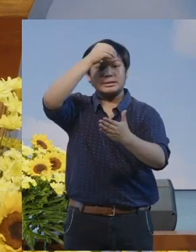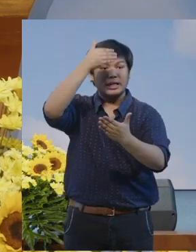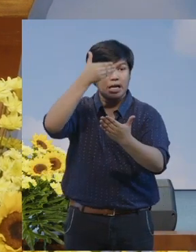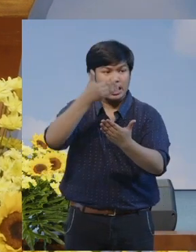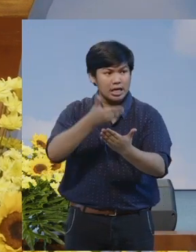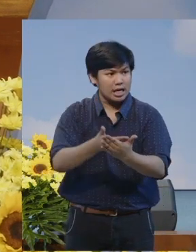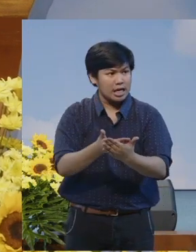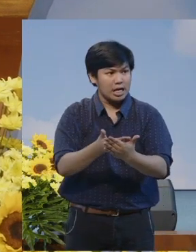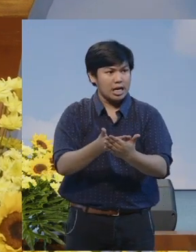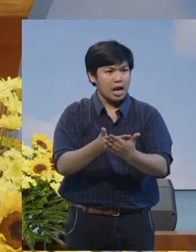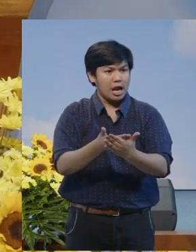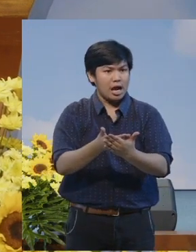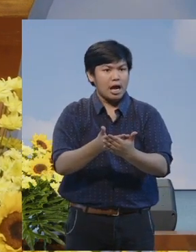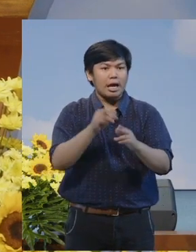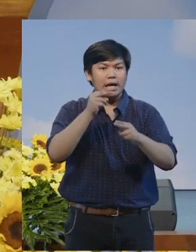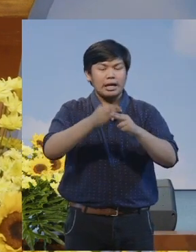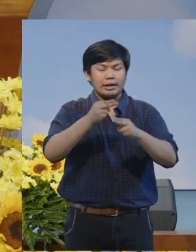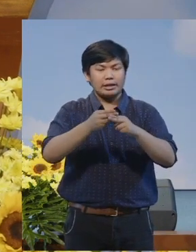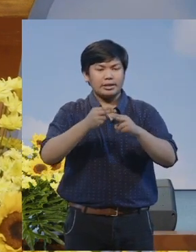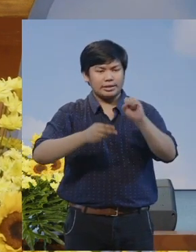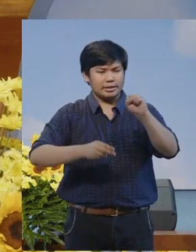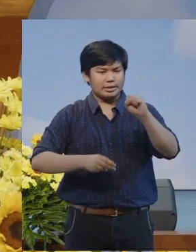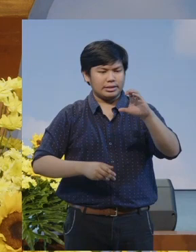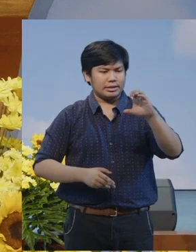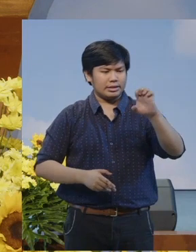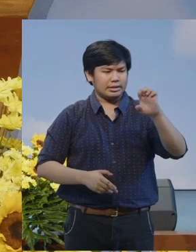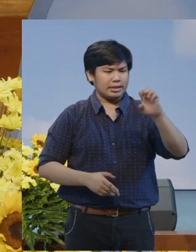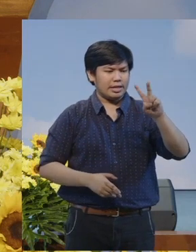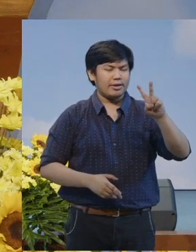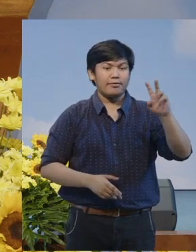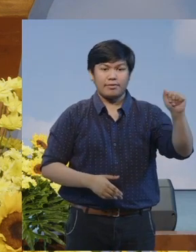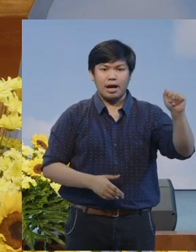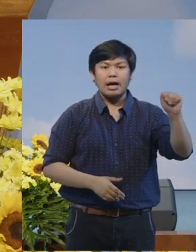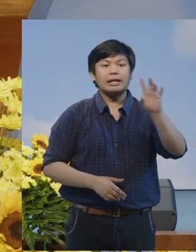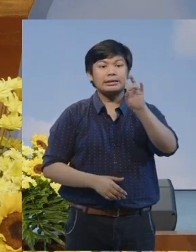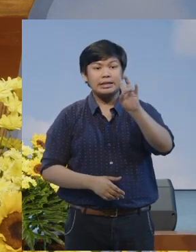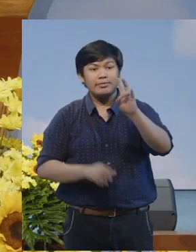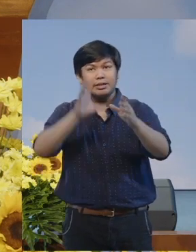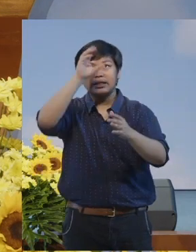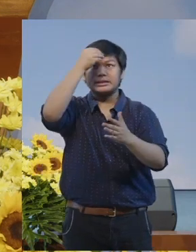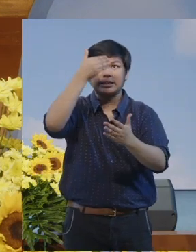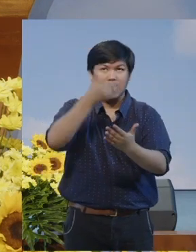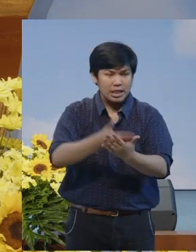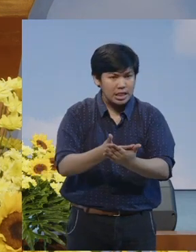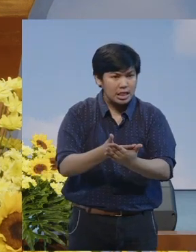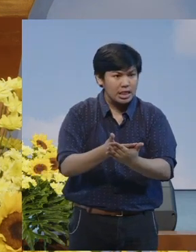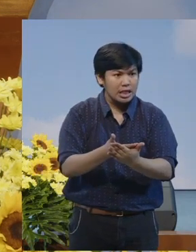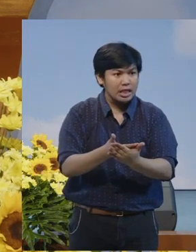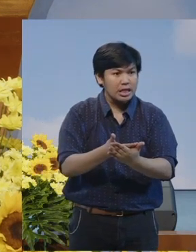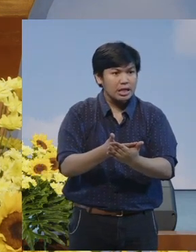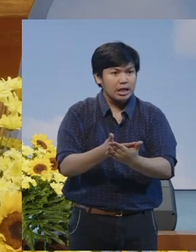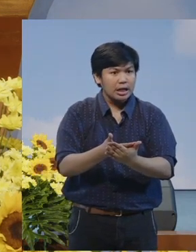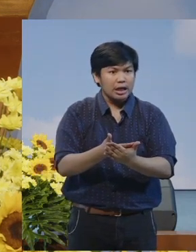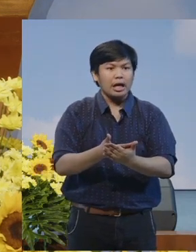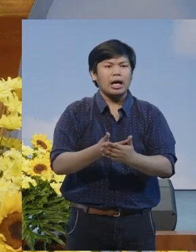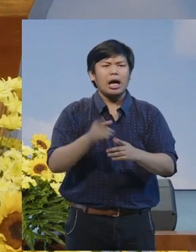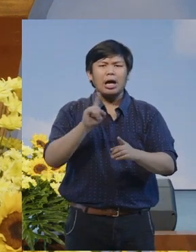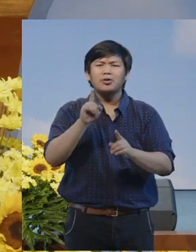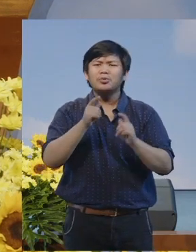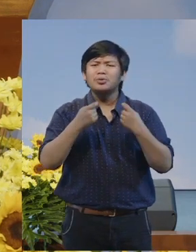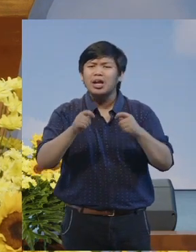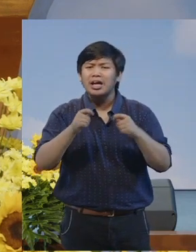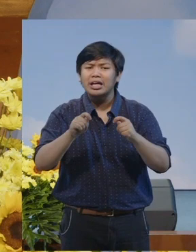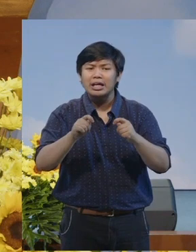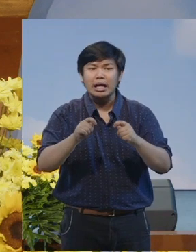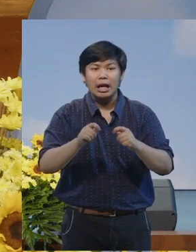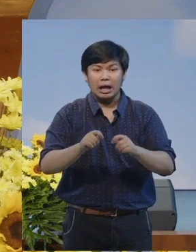priest na ang pangalan ay si Sceva. Meron siyang 7 anak na nag-exorcise o nagka-cast